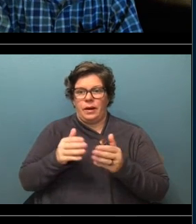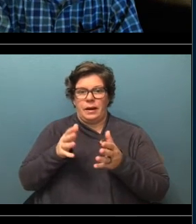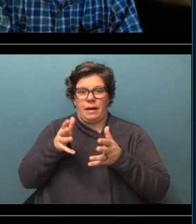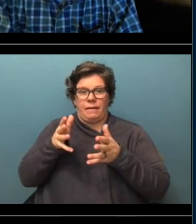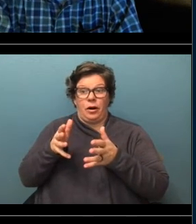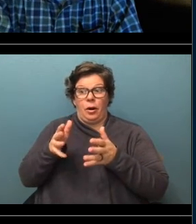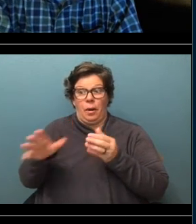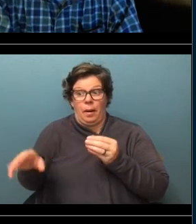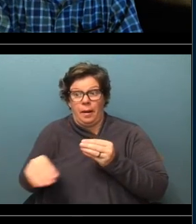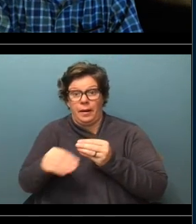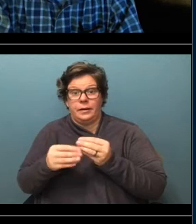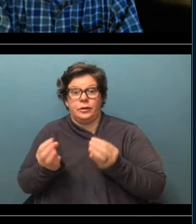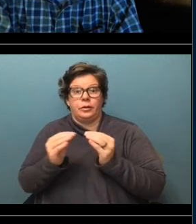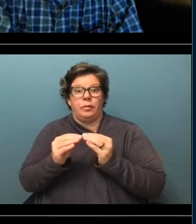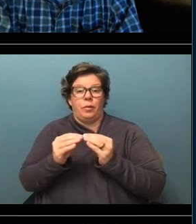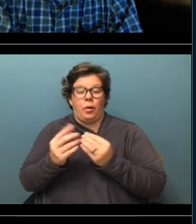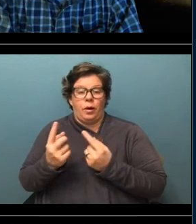has from